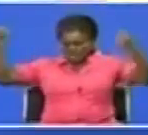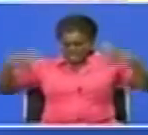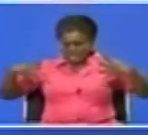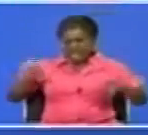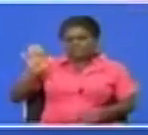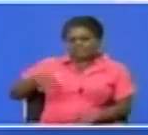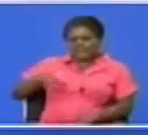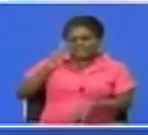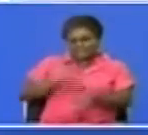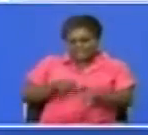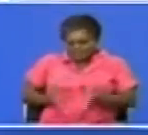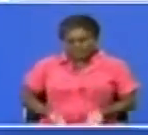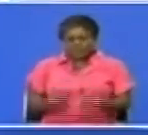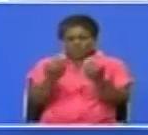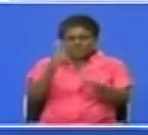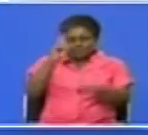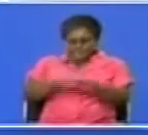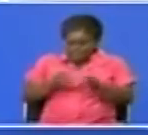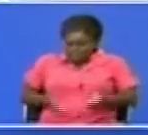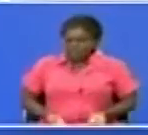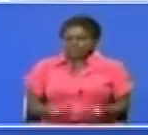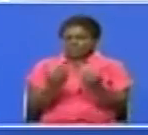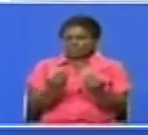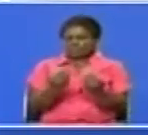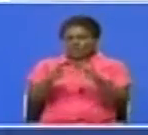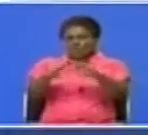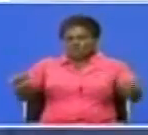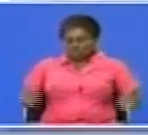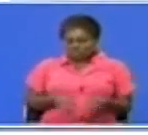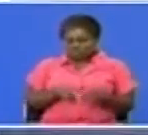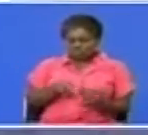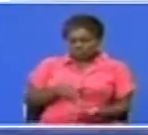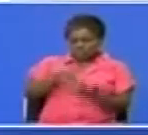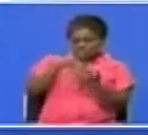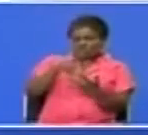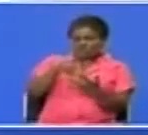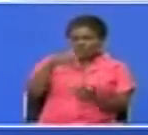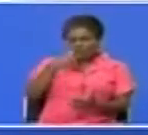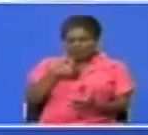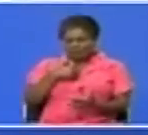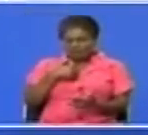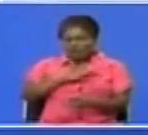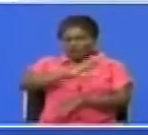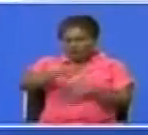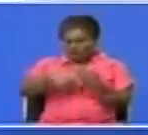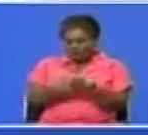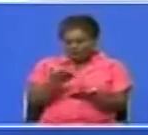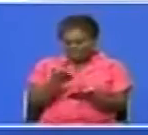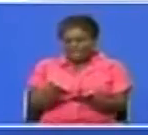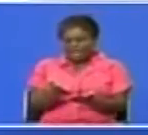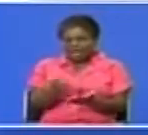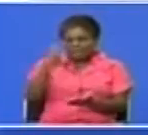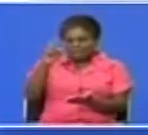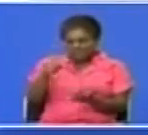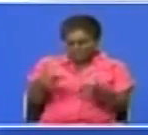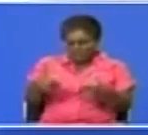mothers during childbirth. During delivery, you need a room for expansion. So all the tissues around it should be elastic enough